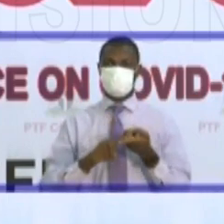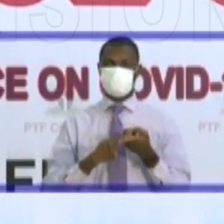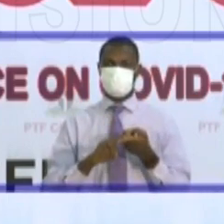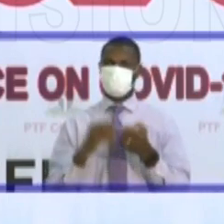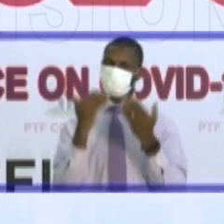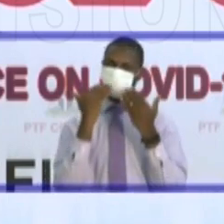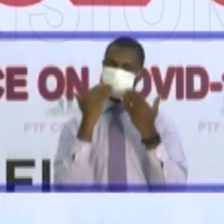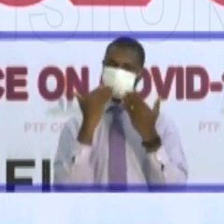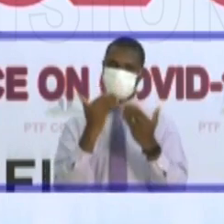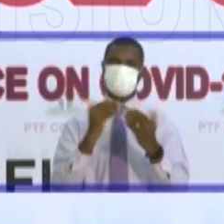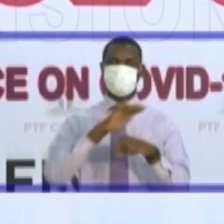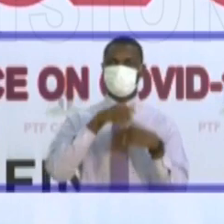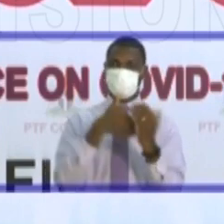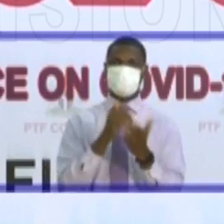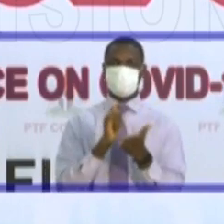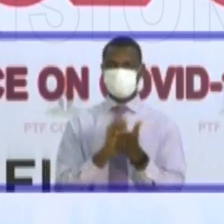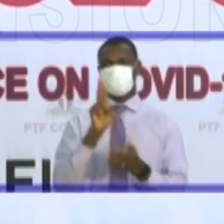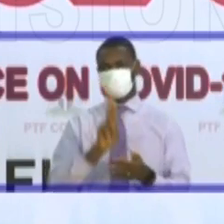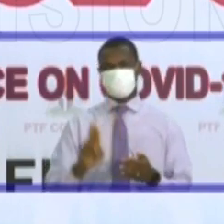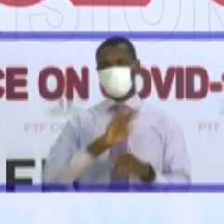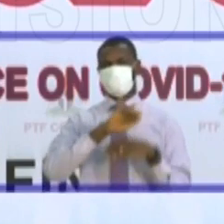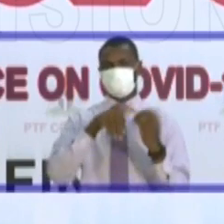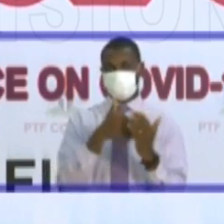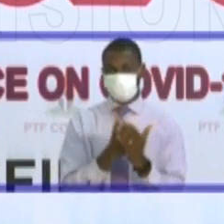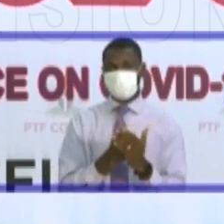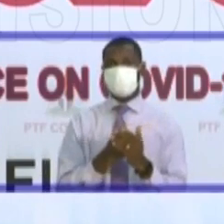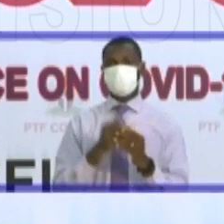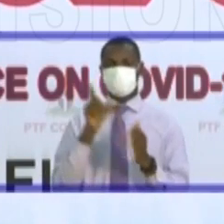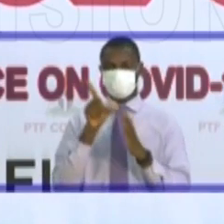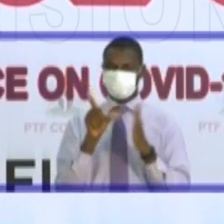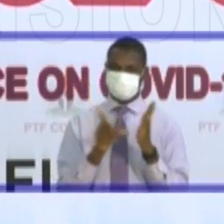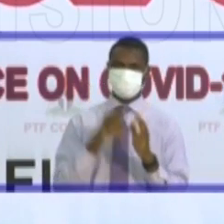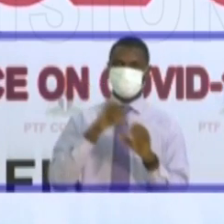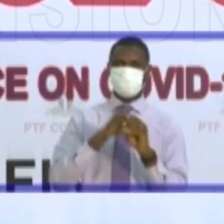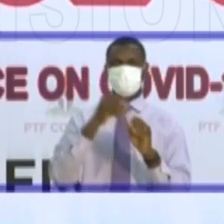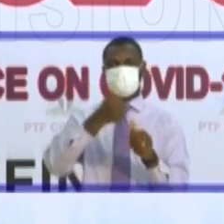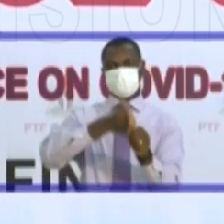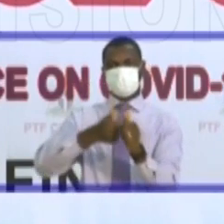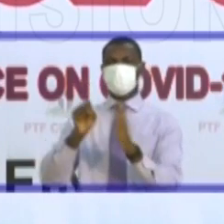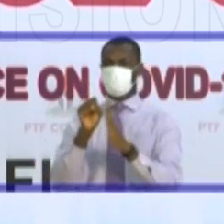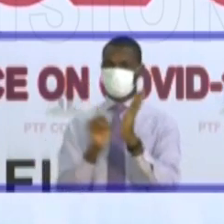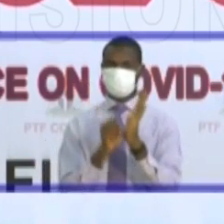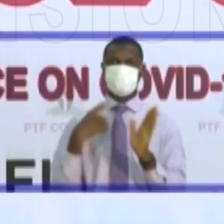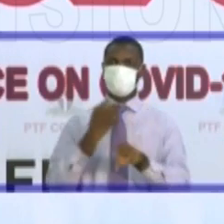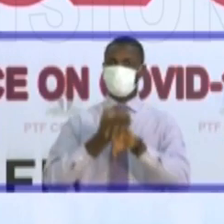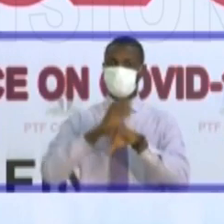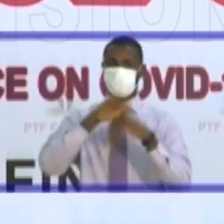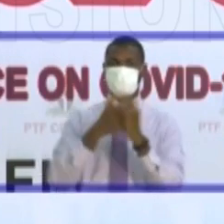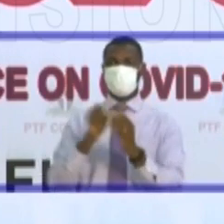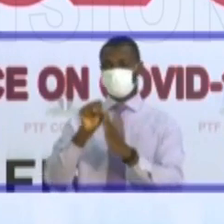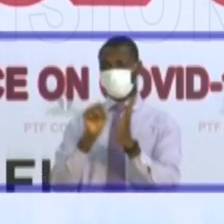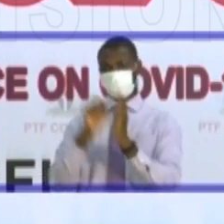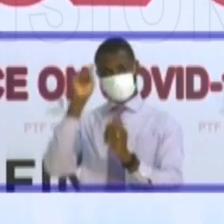application of these directives in the states and implore all state governors to please